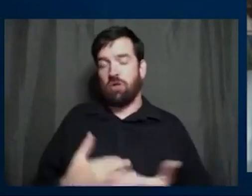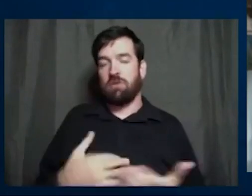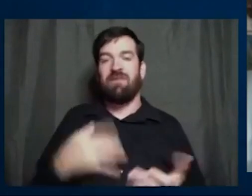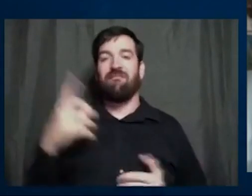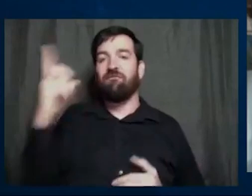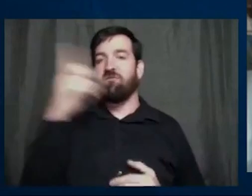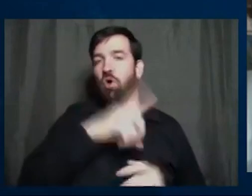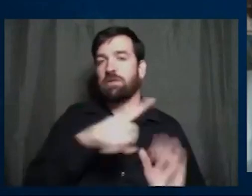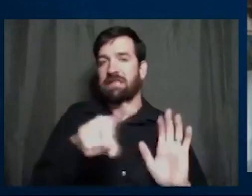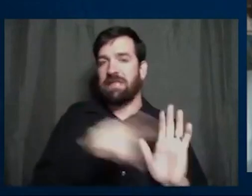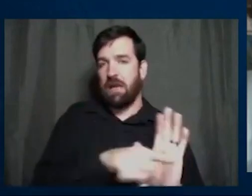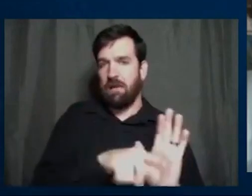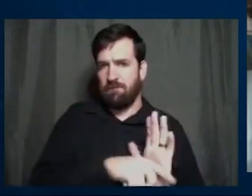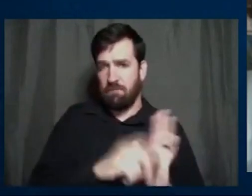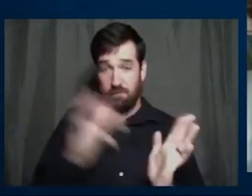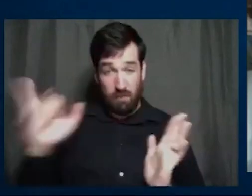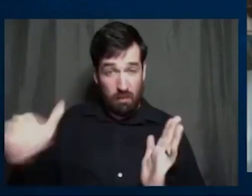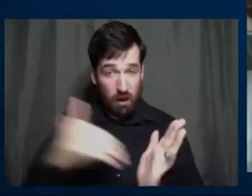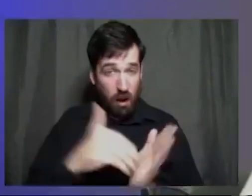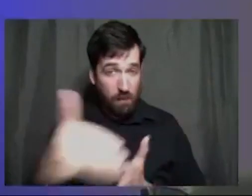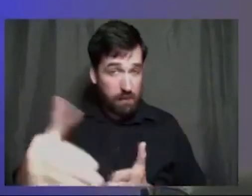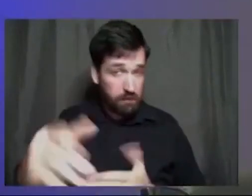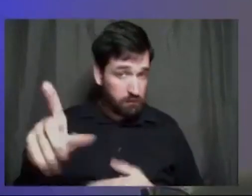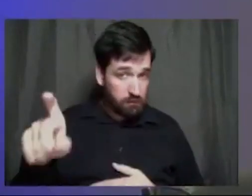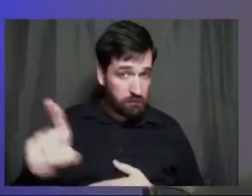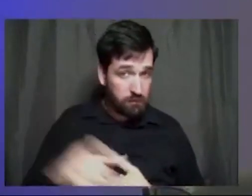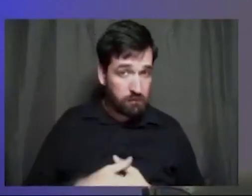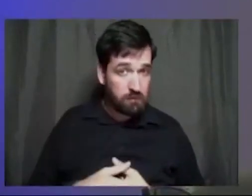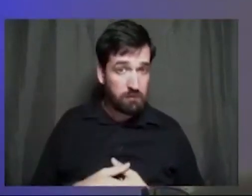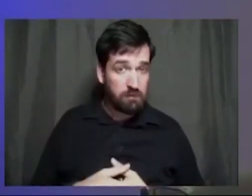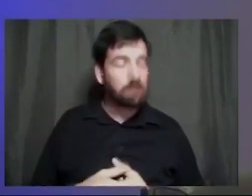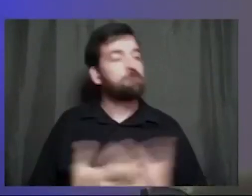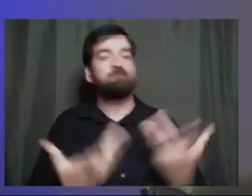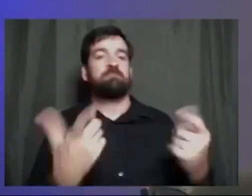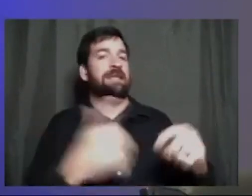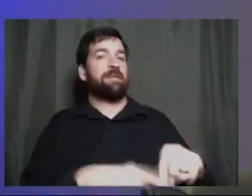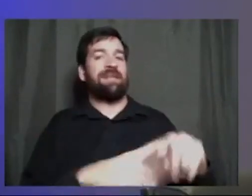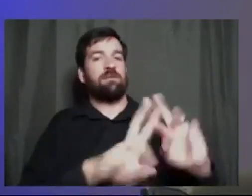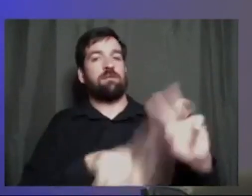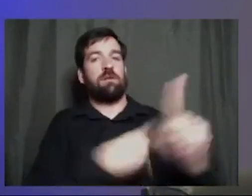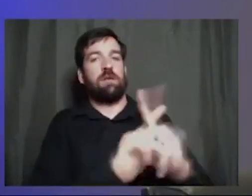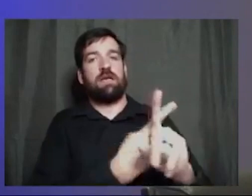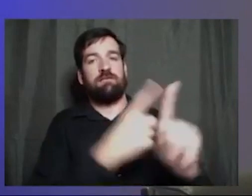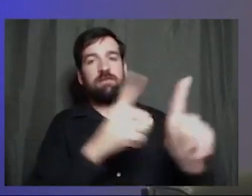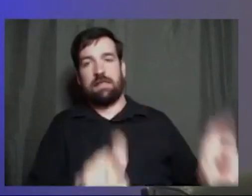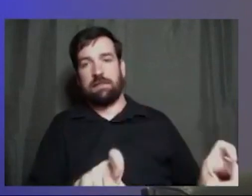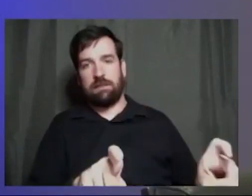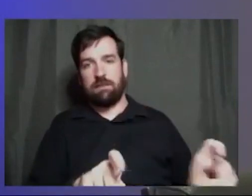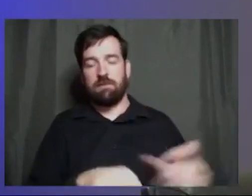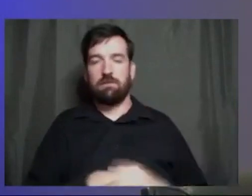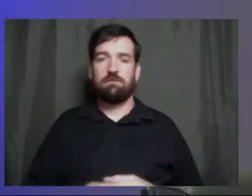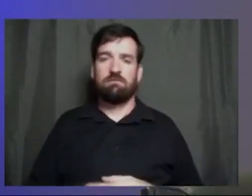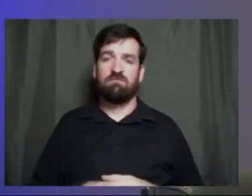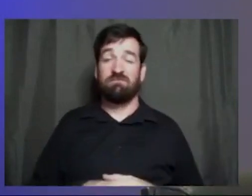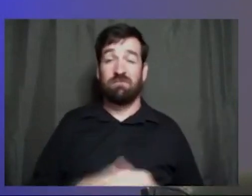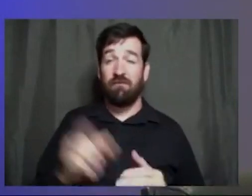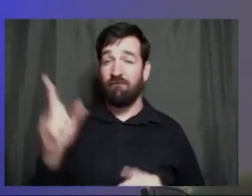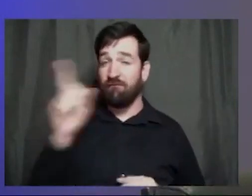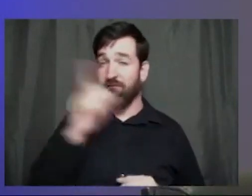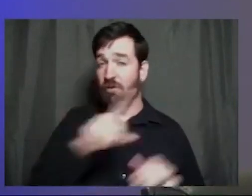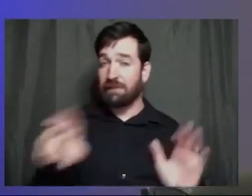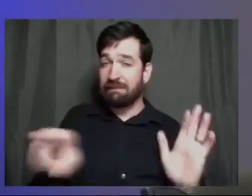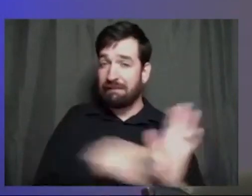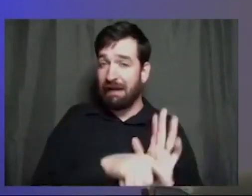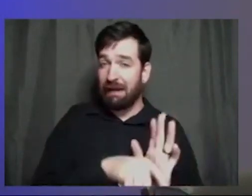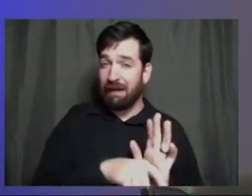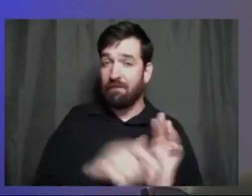are false negatives? Well, that really depends on the type of test you're using. So it's pretty rare to have a false negative test with a PCR